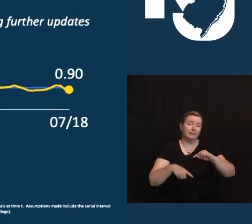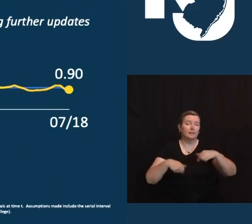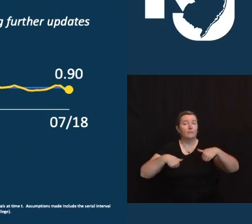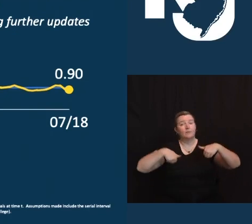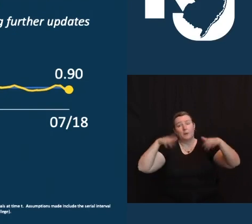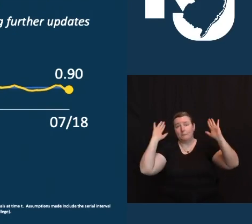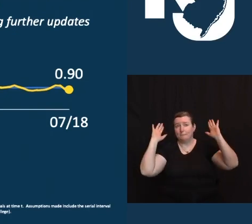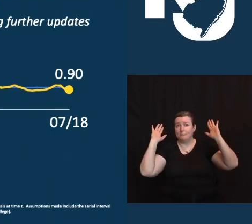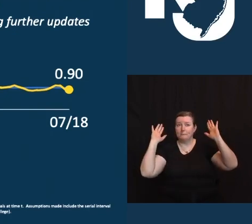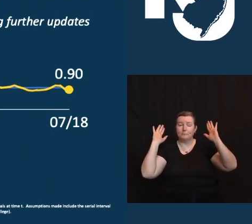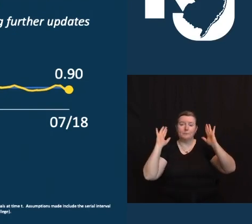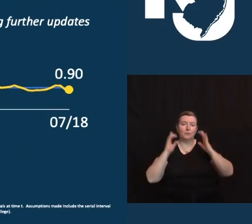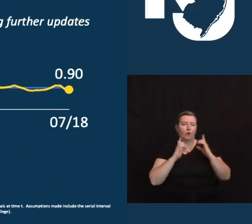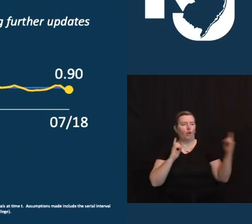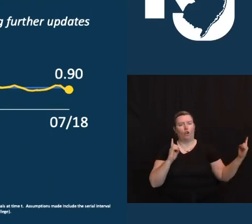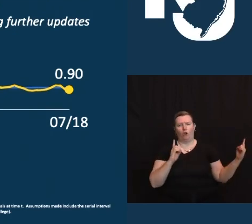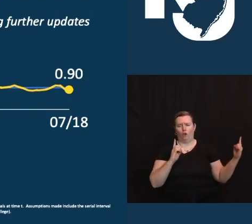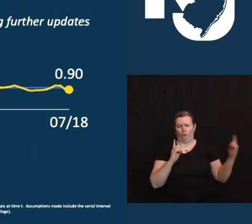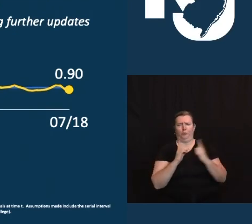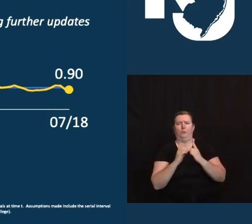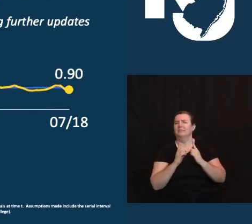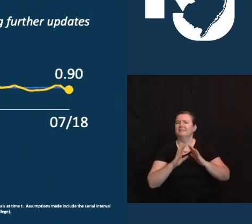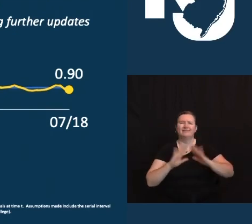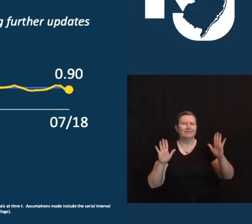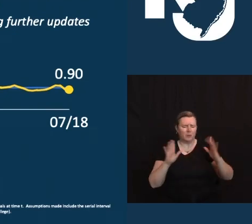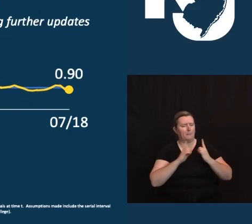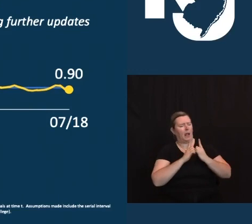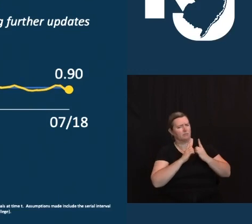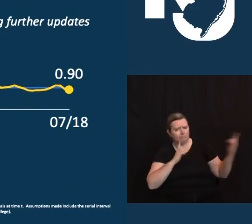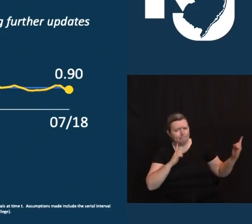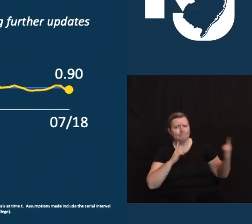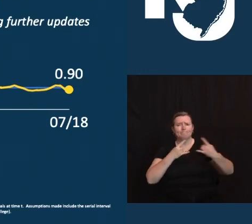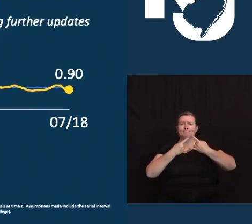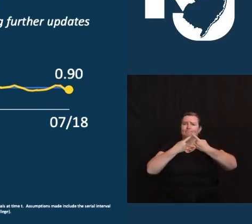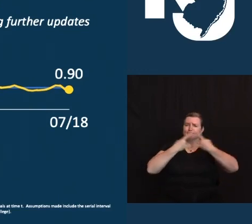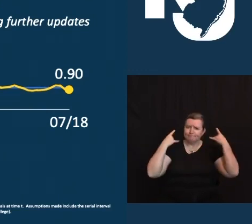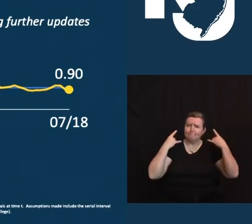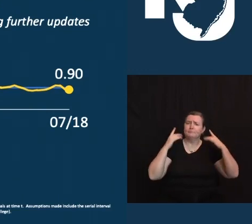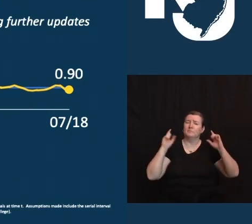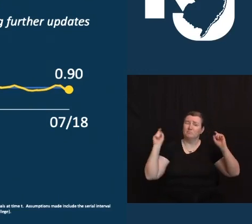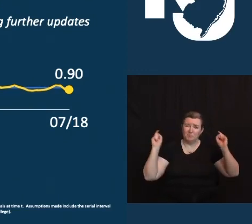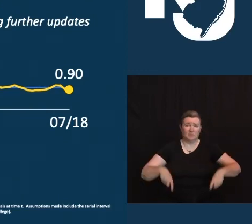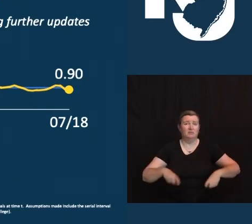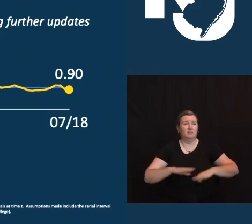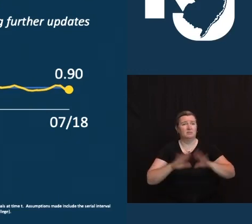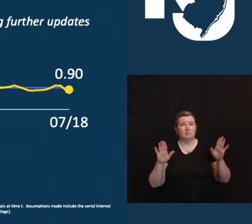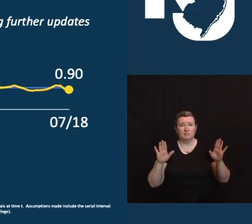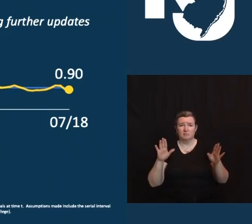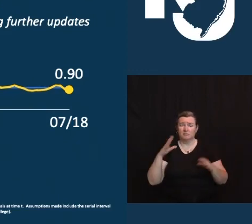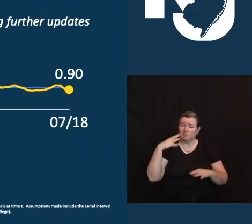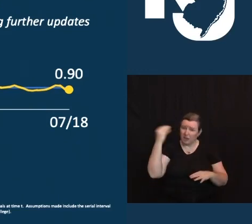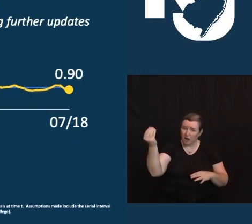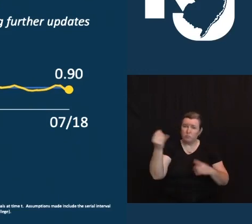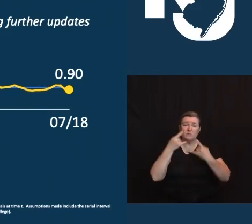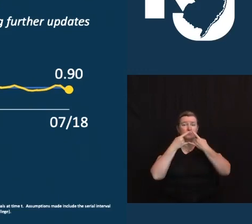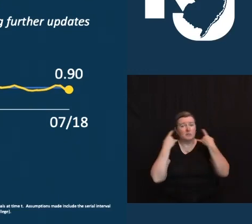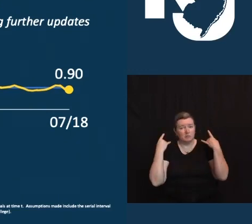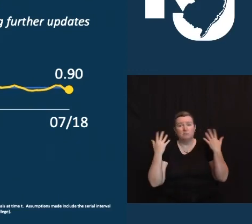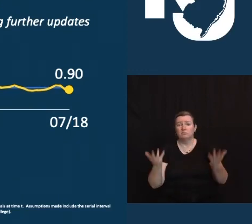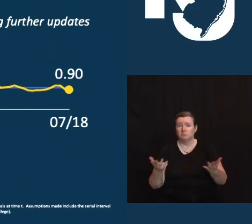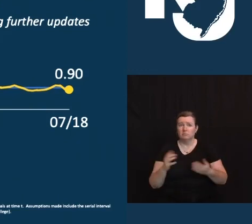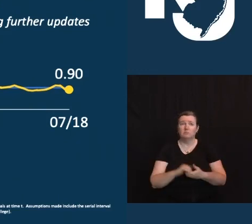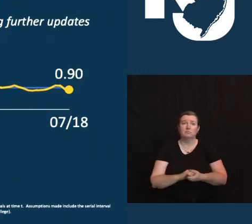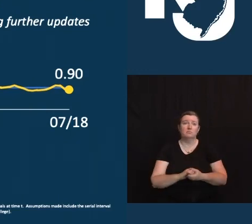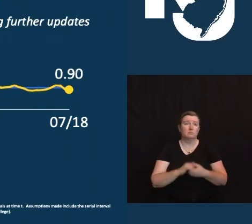distancing or in our need for you all and all of us to wear our face coverings when out in public. In fact, these practices are how we are keeping